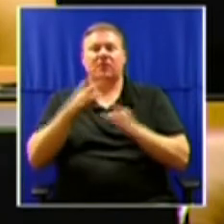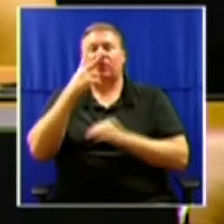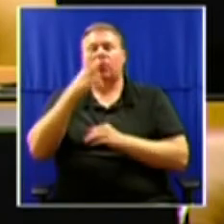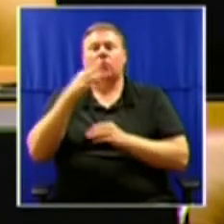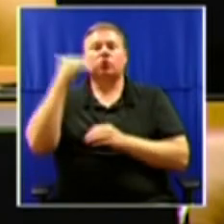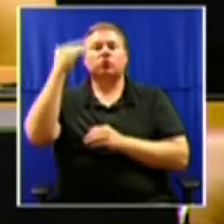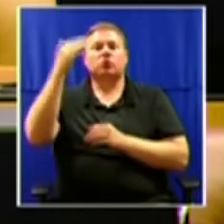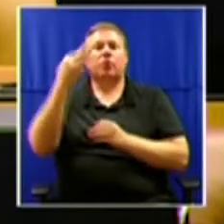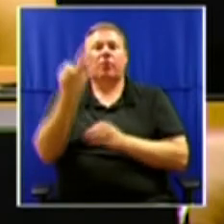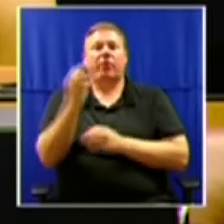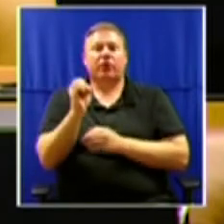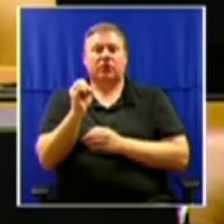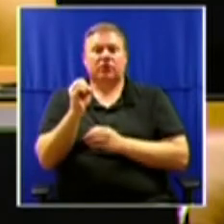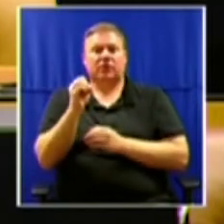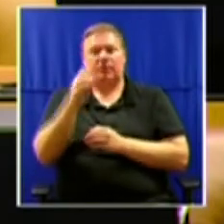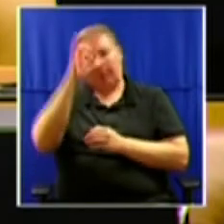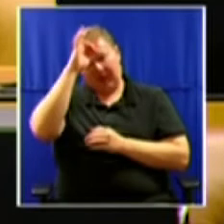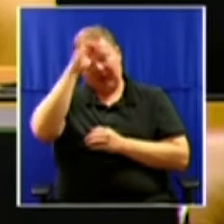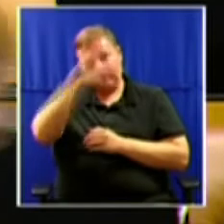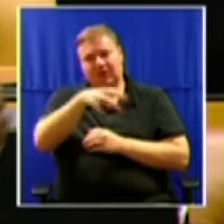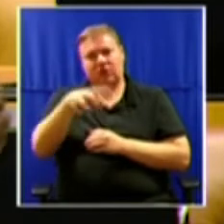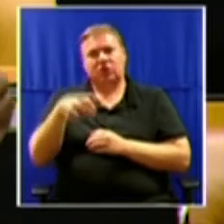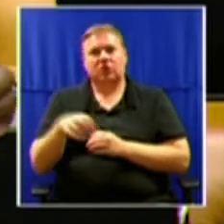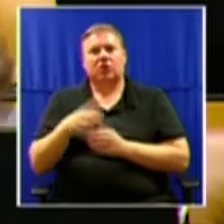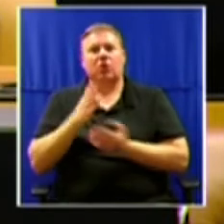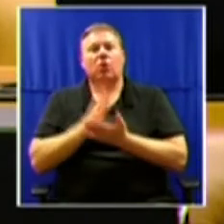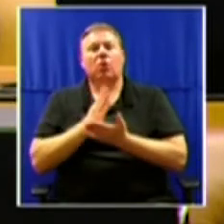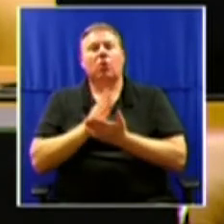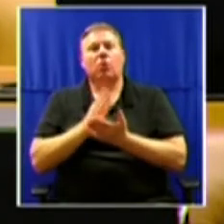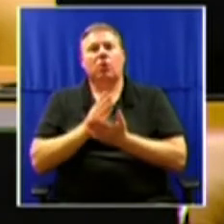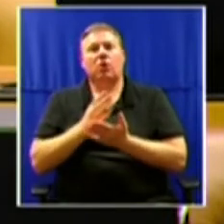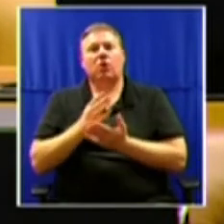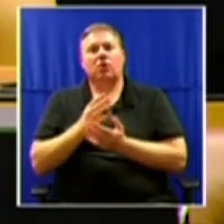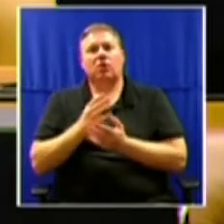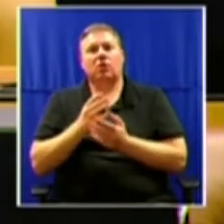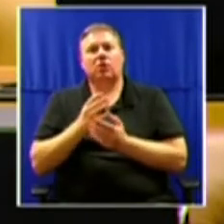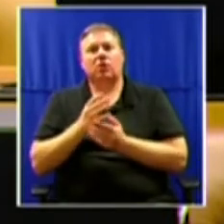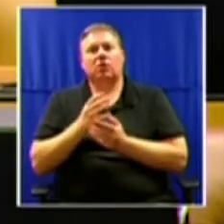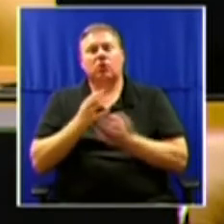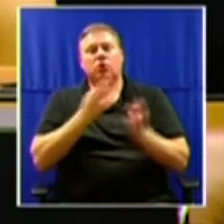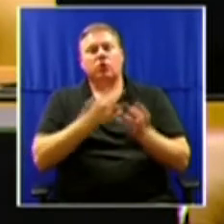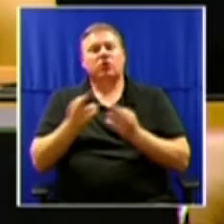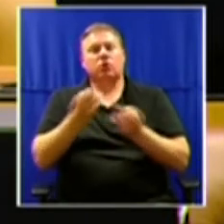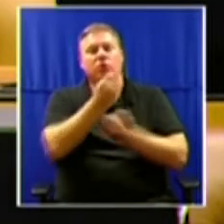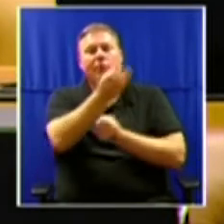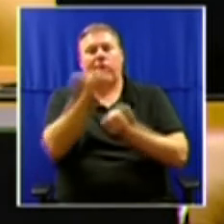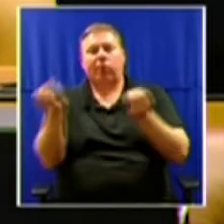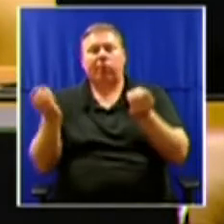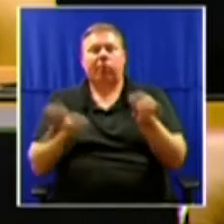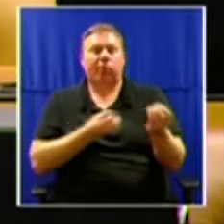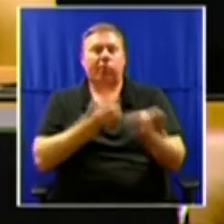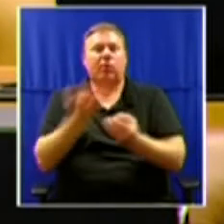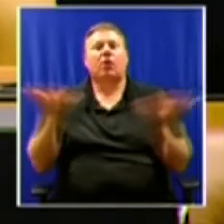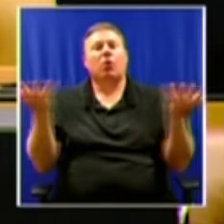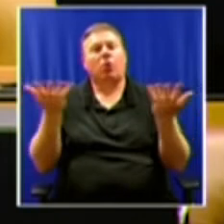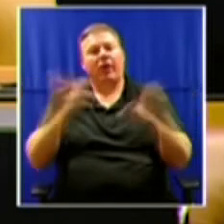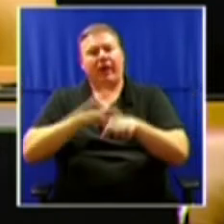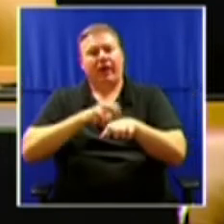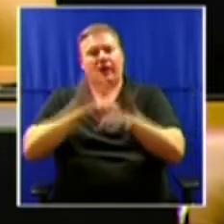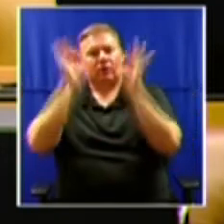stations, we will be removing sometimes or moving the resources to that particular